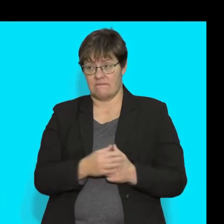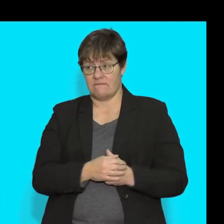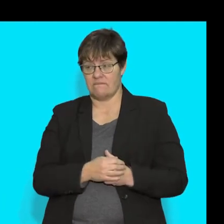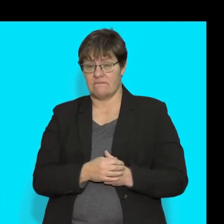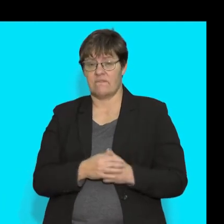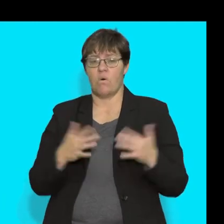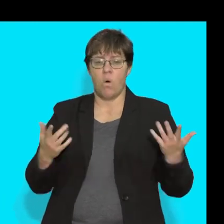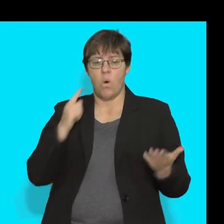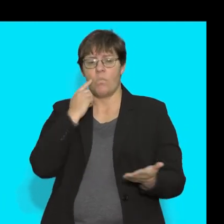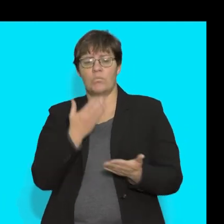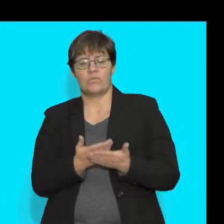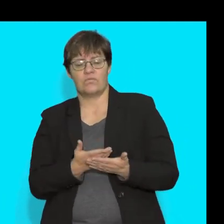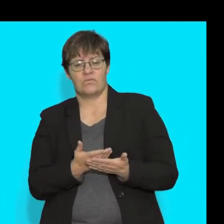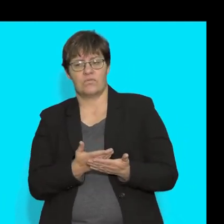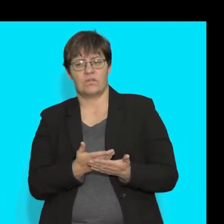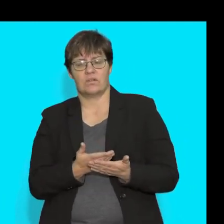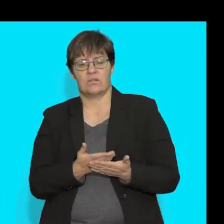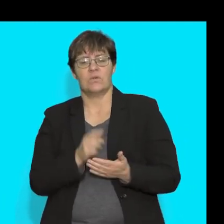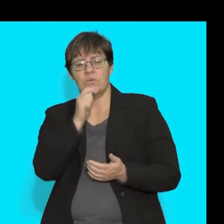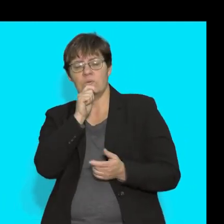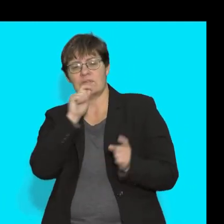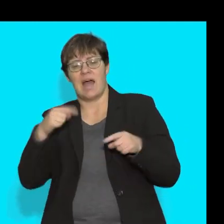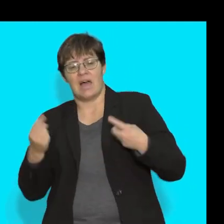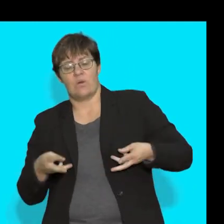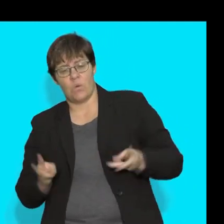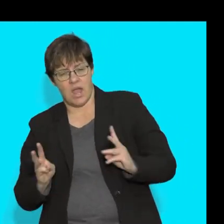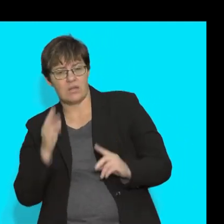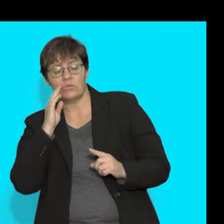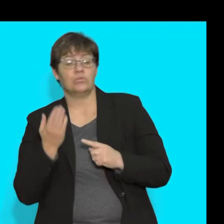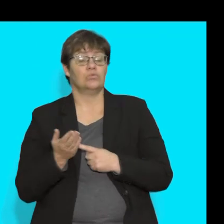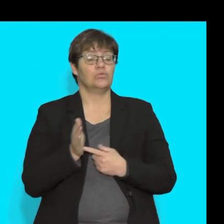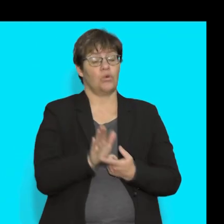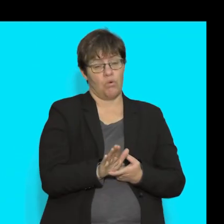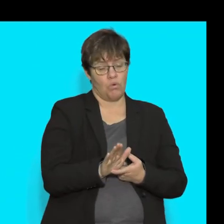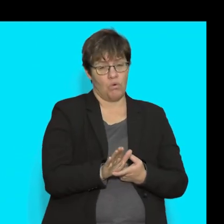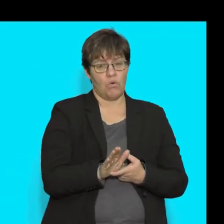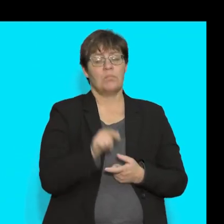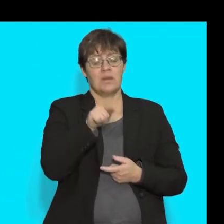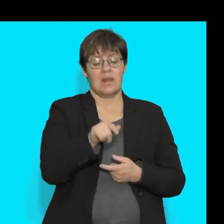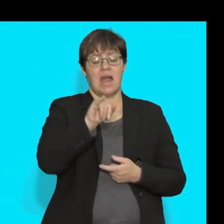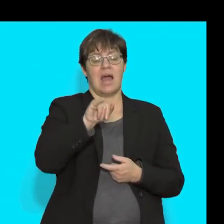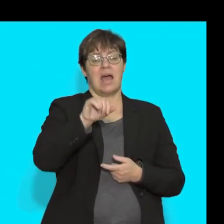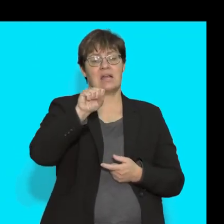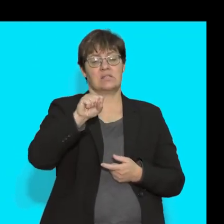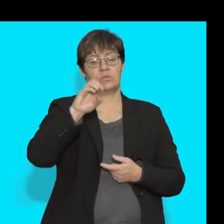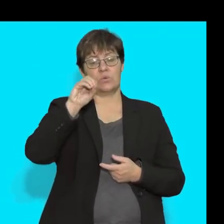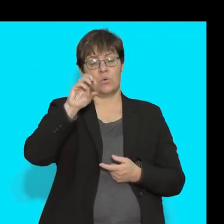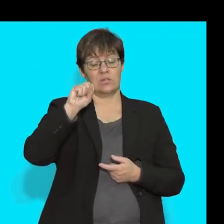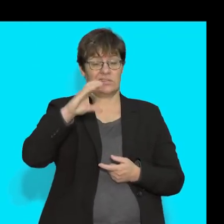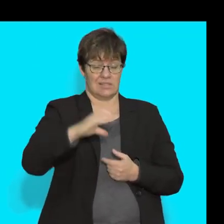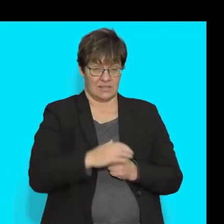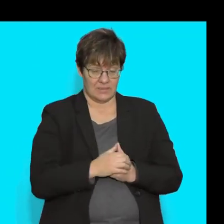there somewhere, or prove using another way to try and show that that is an